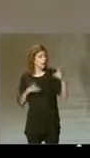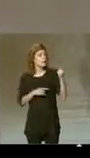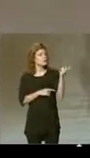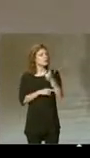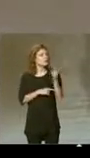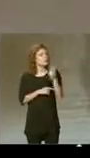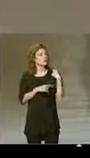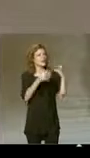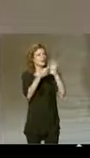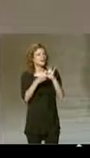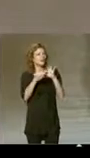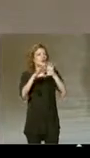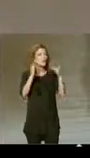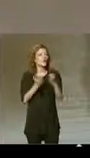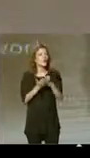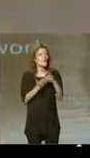physical world.